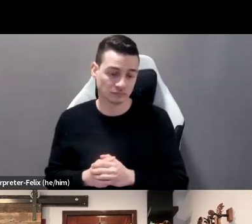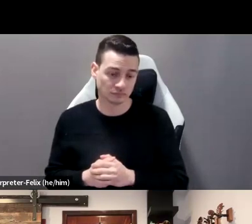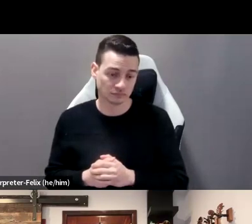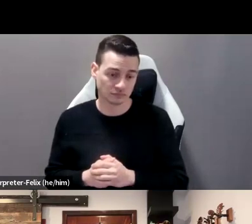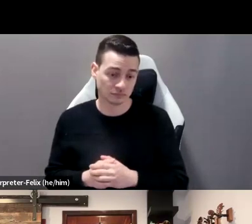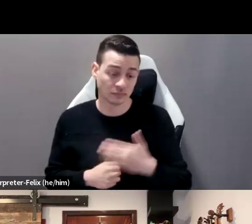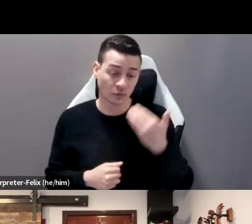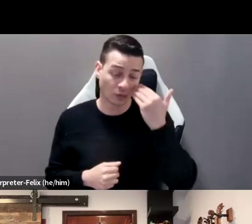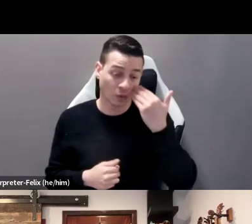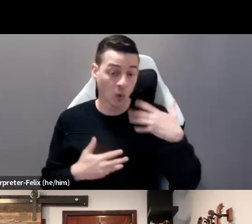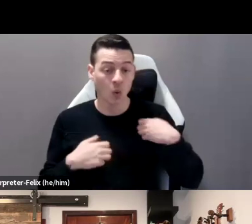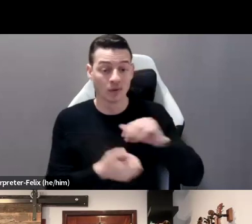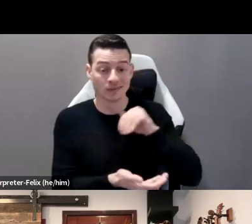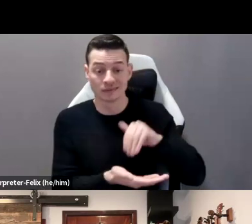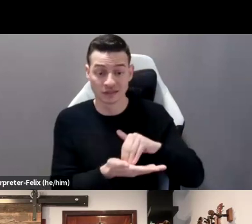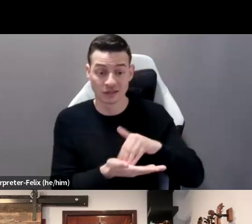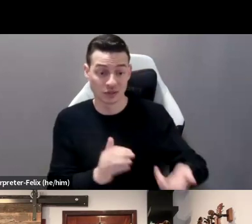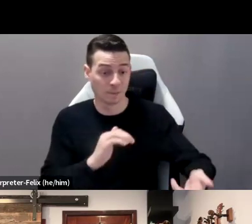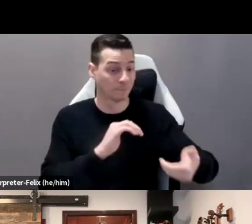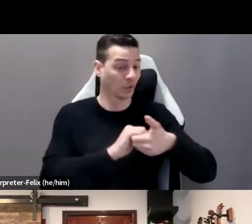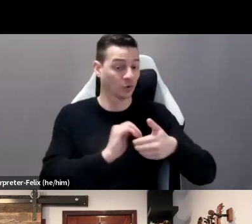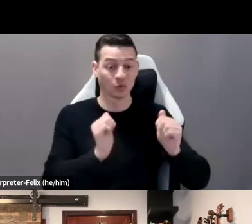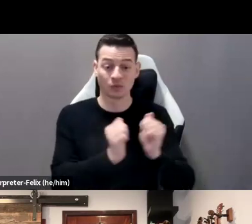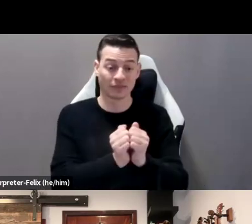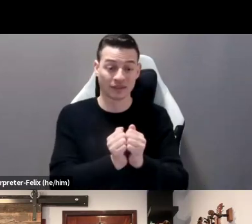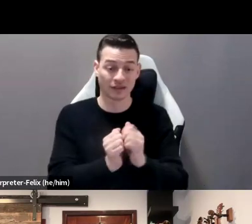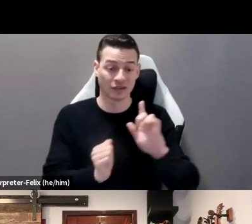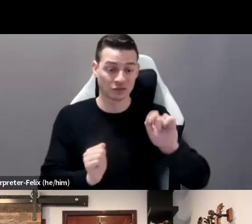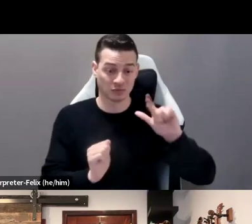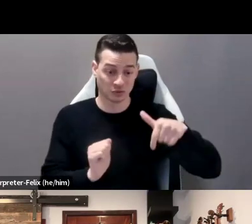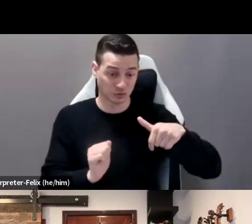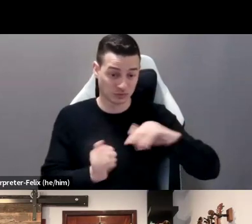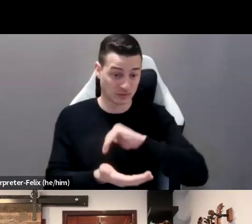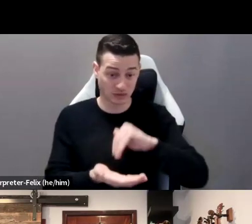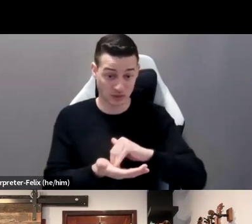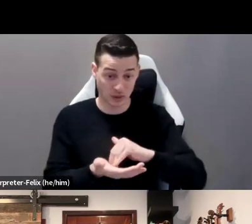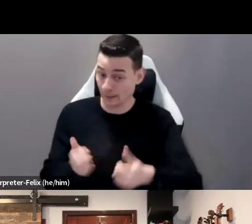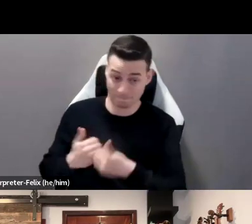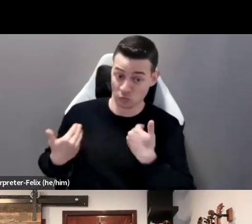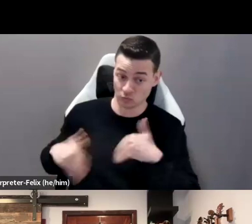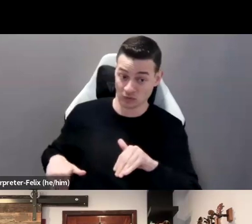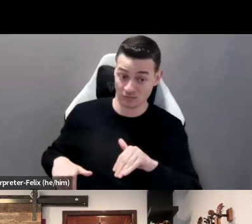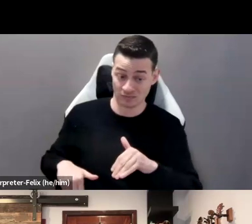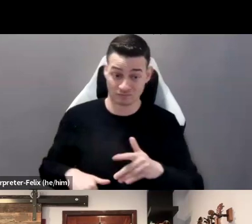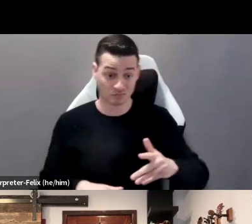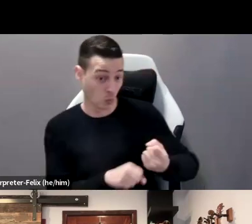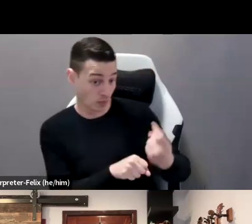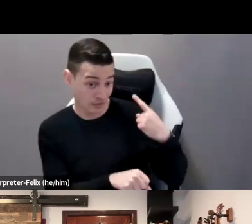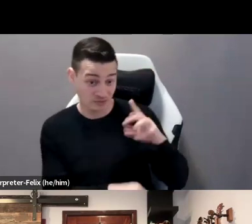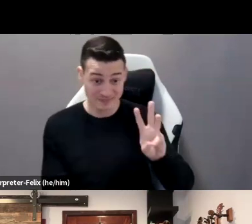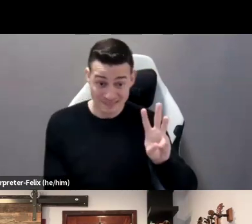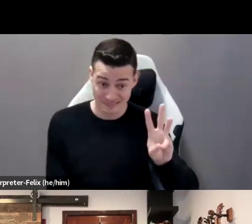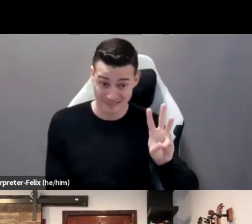partner maybe with an LGBTQ center. Most CUNYs don't have an LGBTQ plus center. 3 did open this year. So a year ago, there were 6